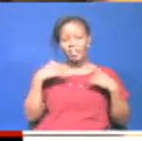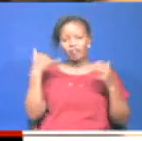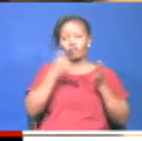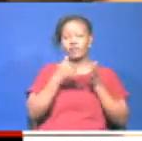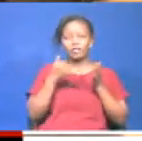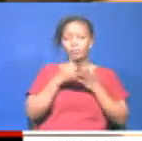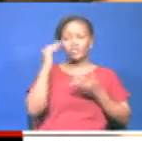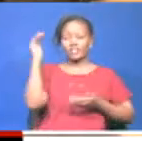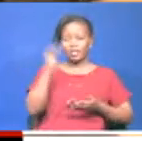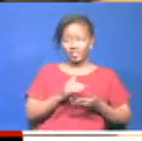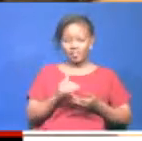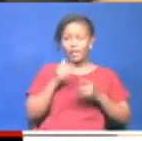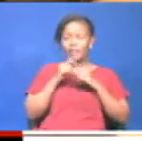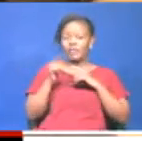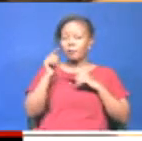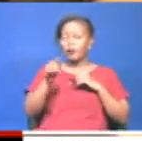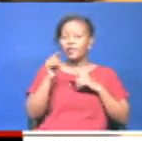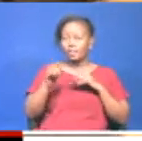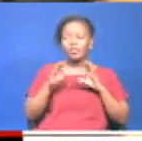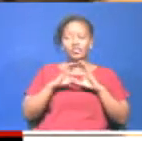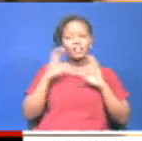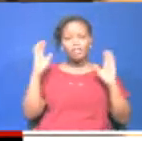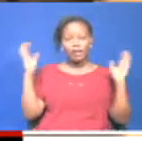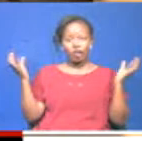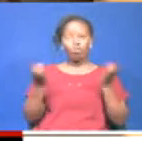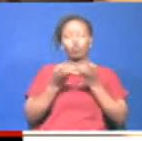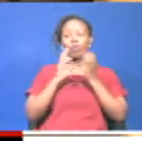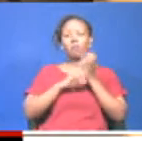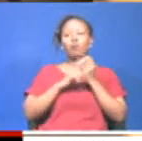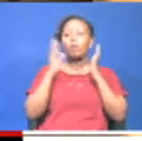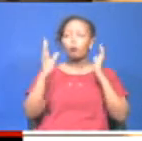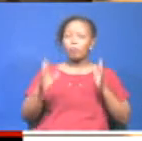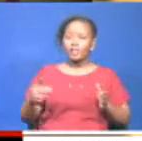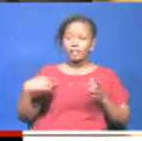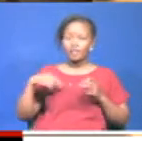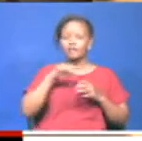as a global partners, we are taking the full